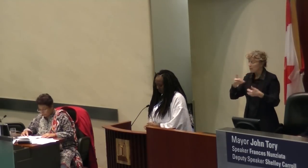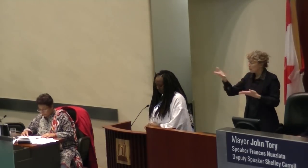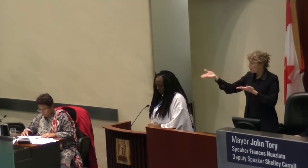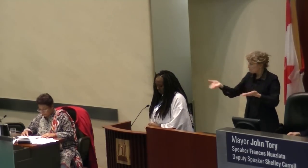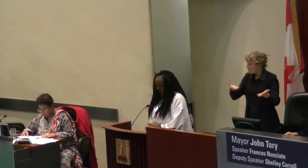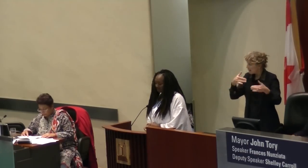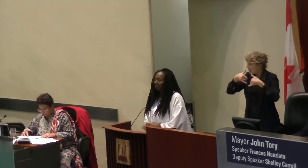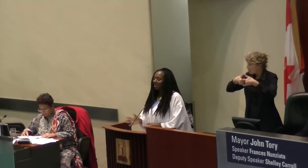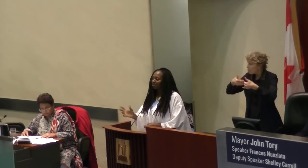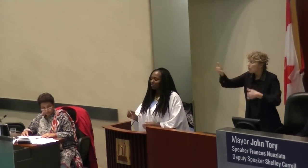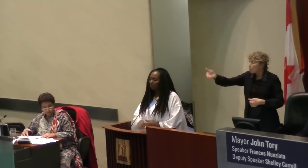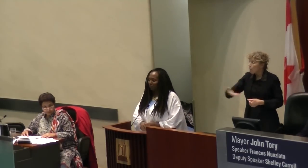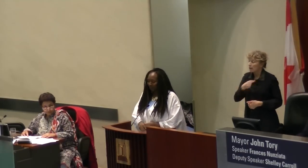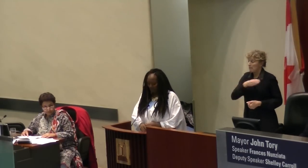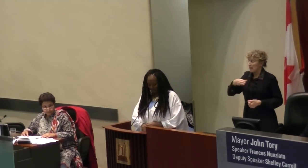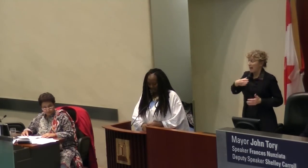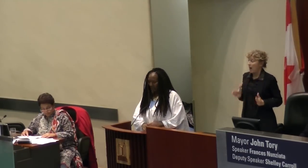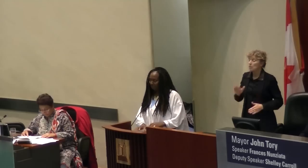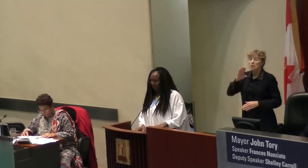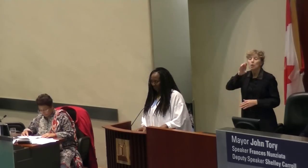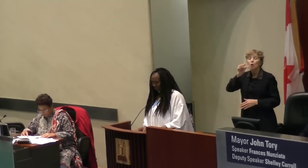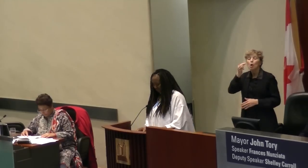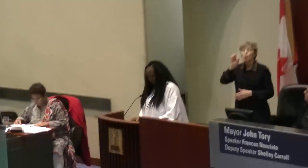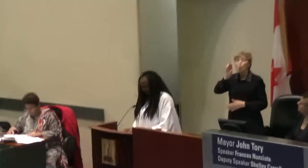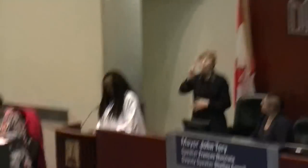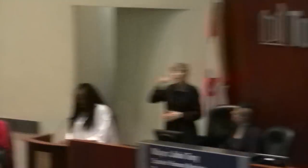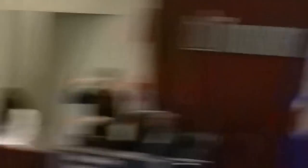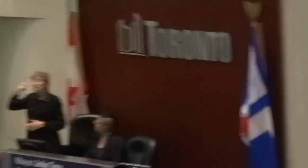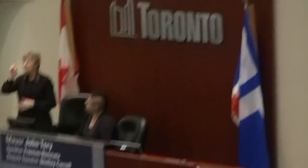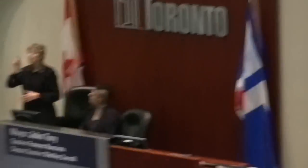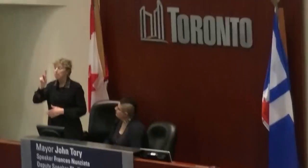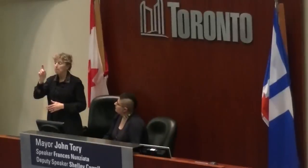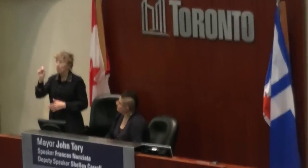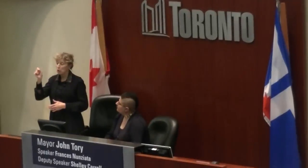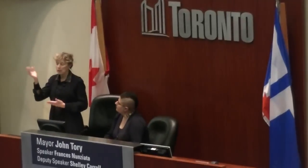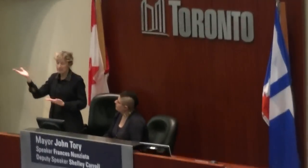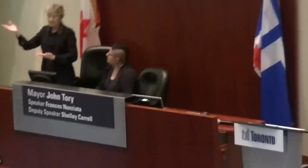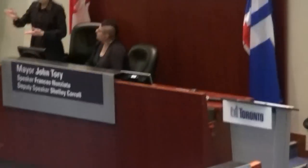award, please welcome Councilor Gord Perks.